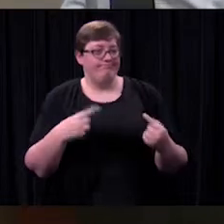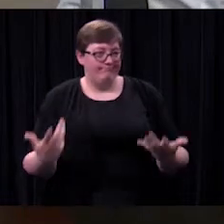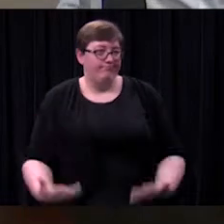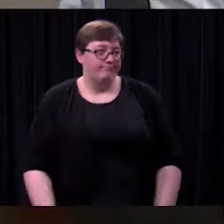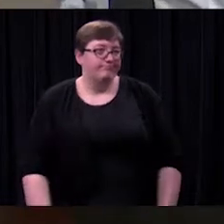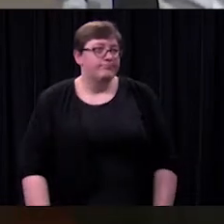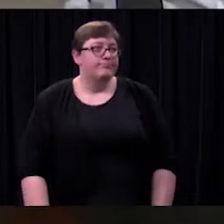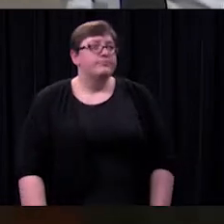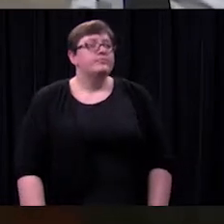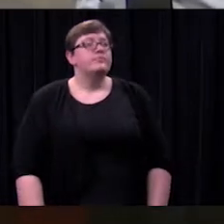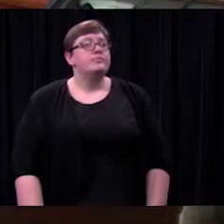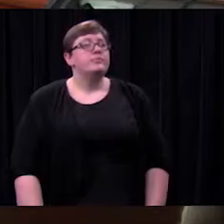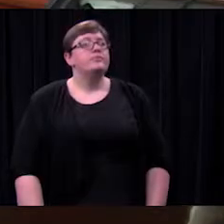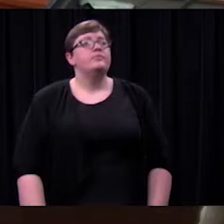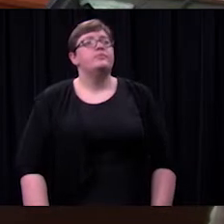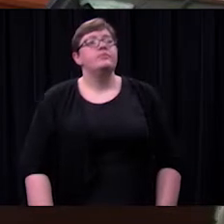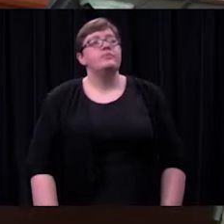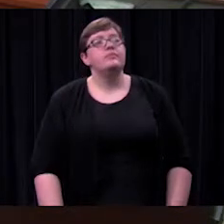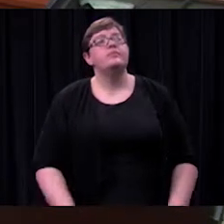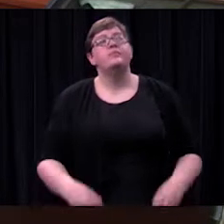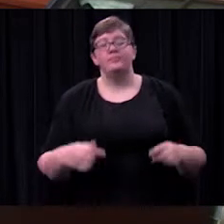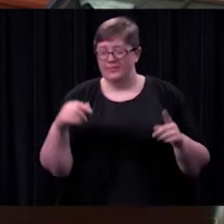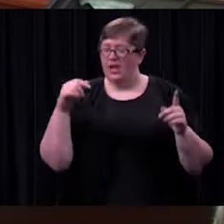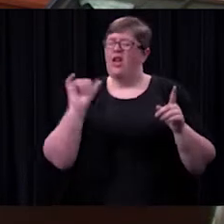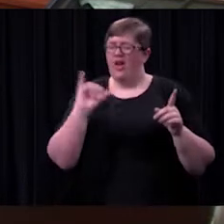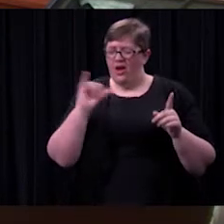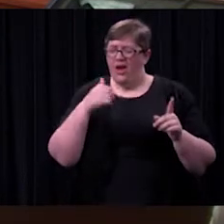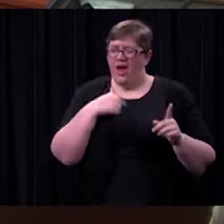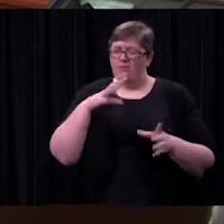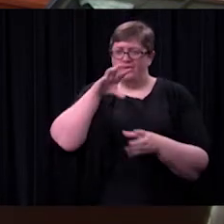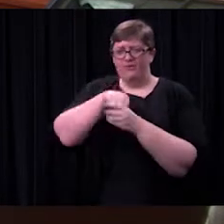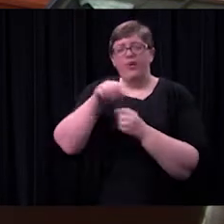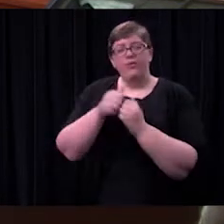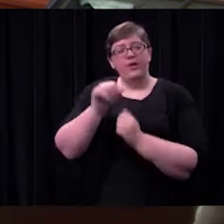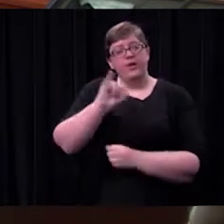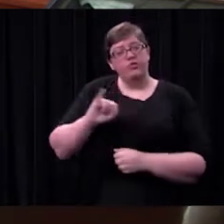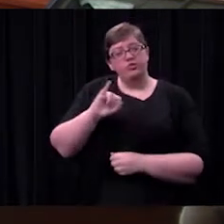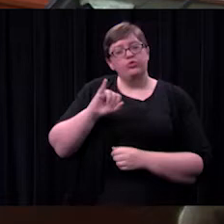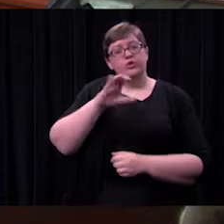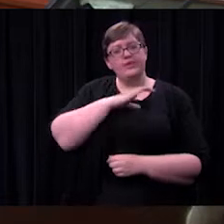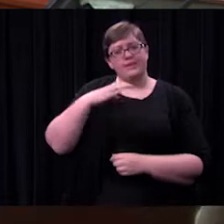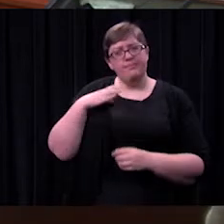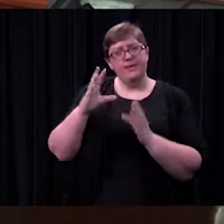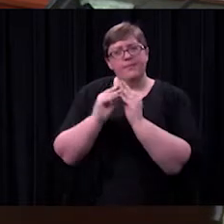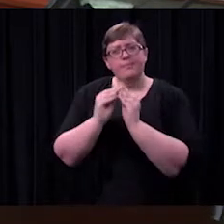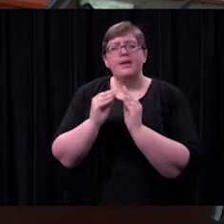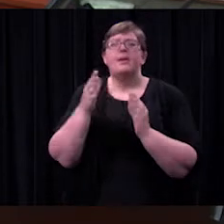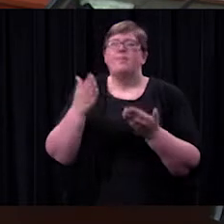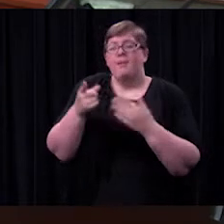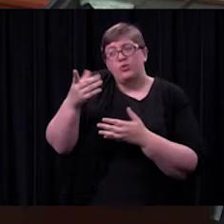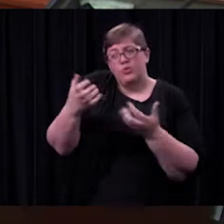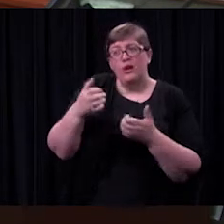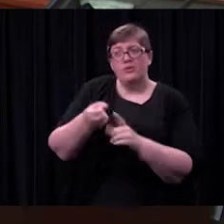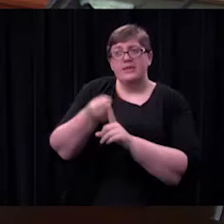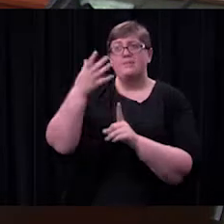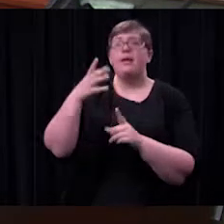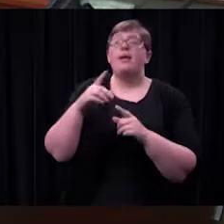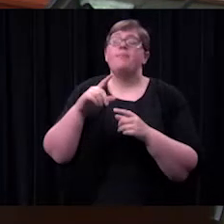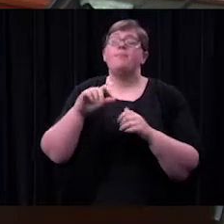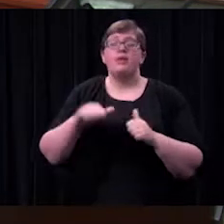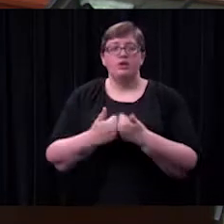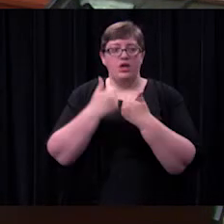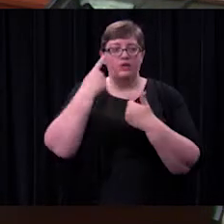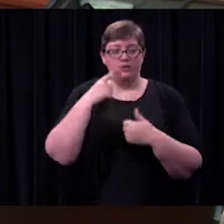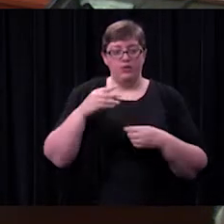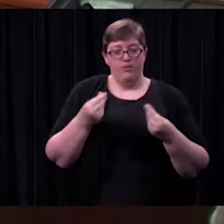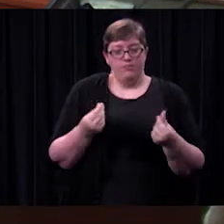I was also going to note, I was in the insurance committee meeting. It was kind of interesting when you were talking about, maybe you want to expand on it a little bit, the challenges of property insurance for